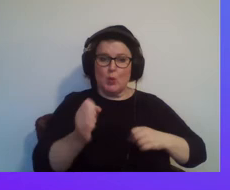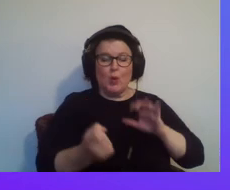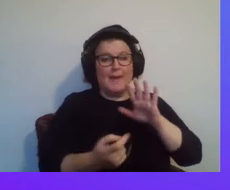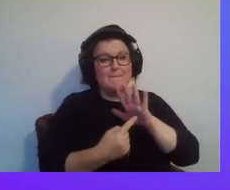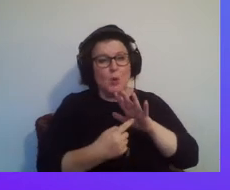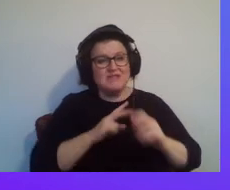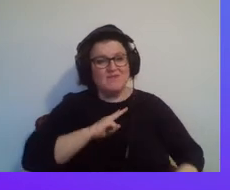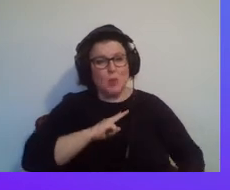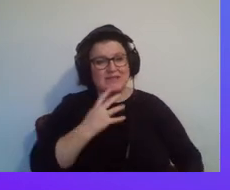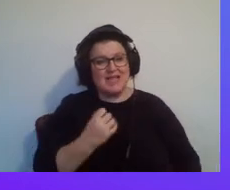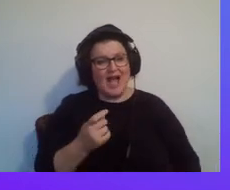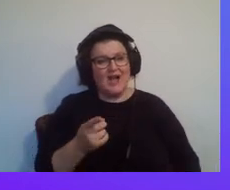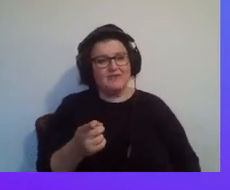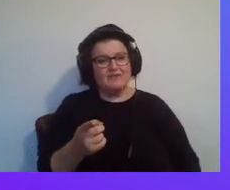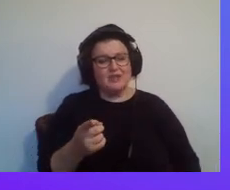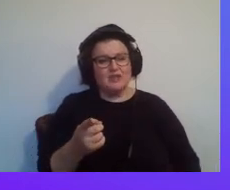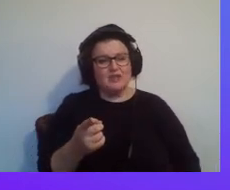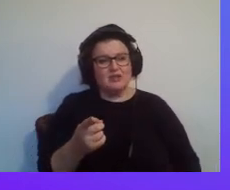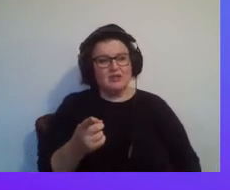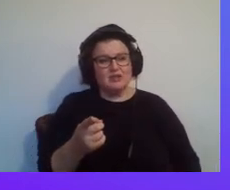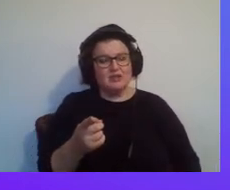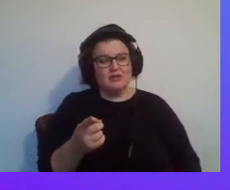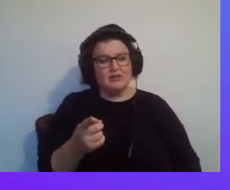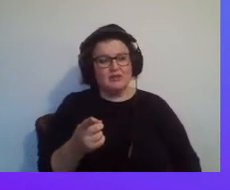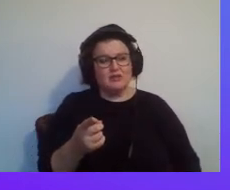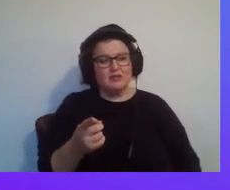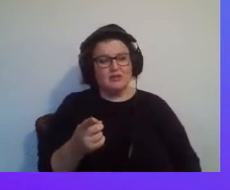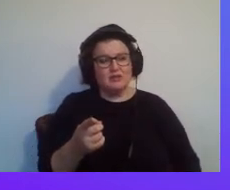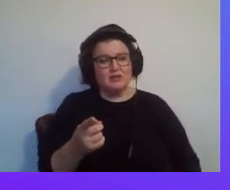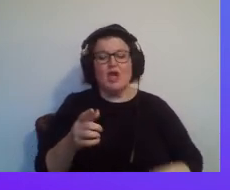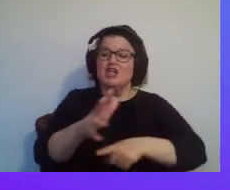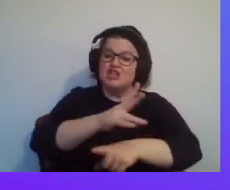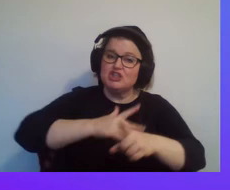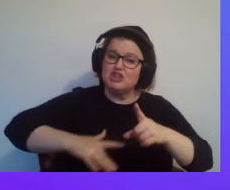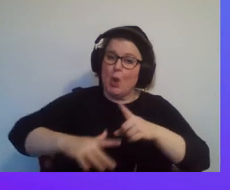what proportion would you put the social determinants